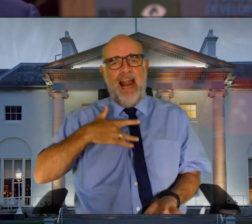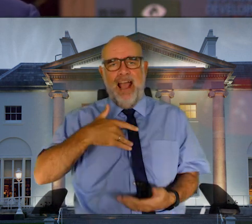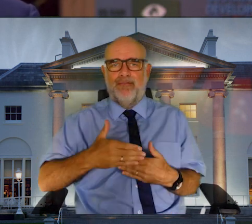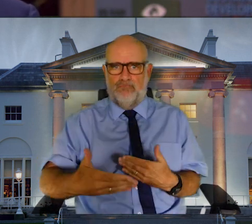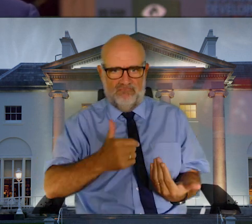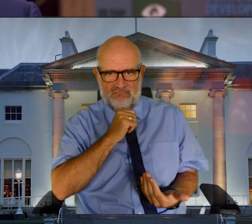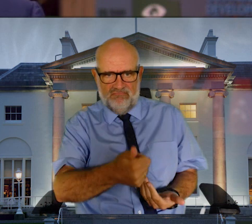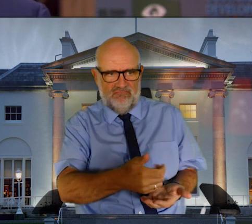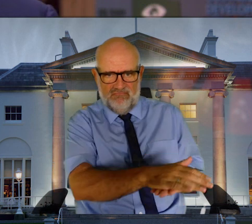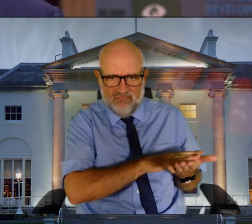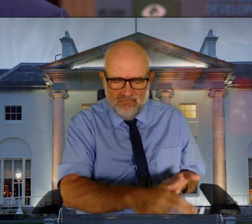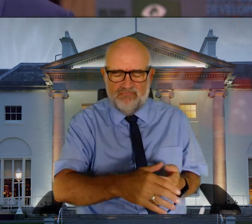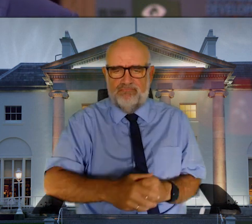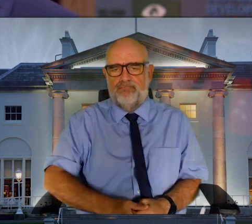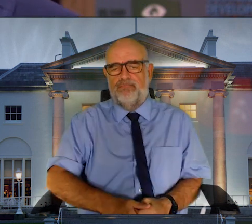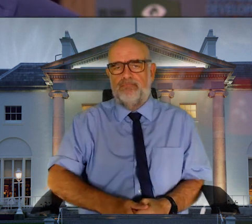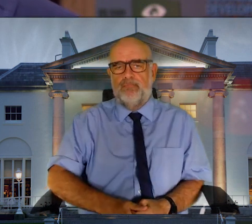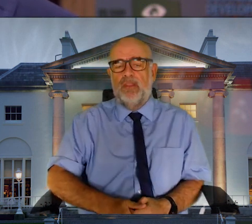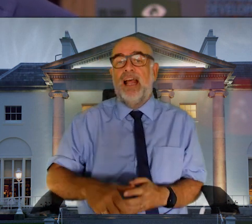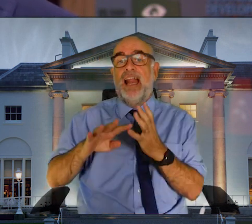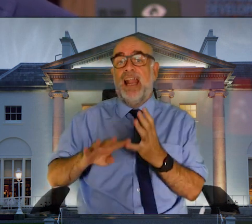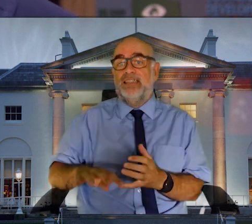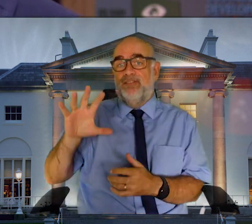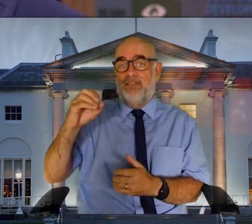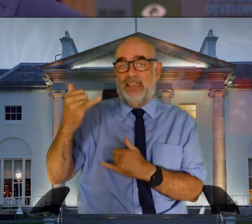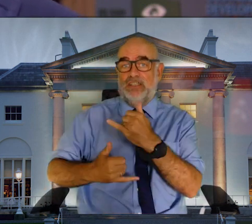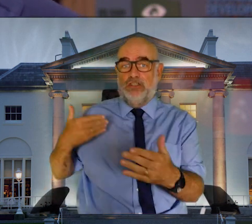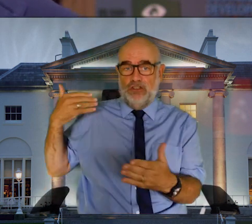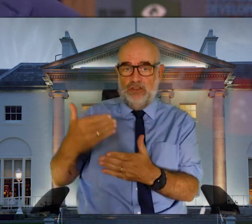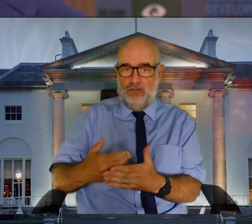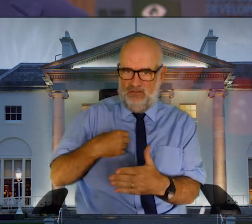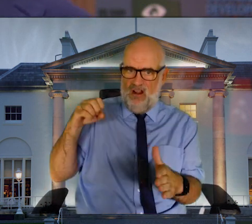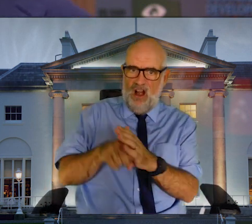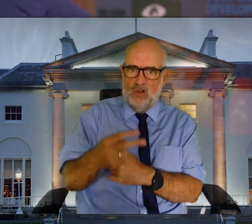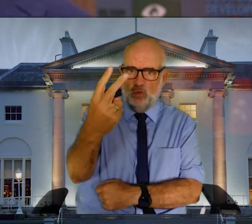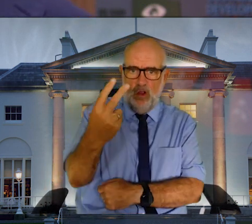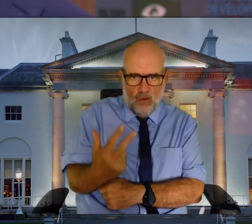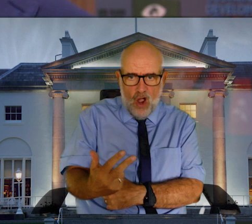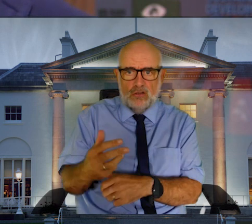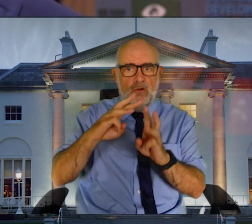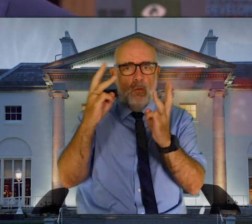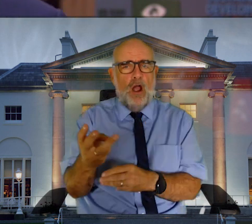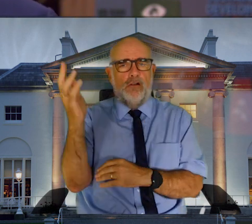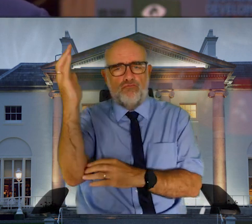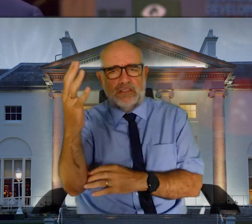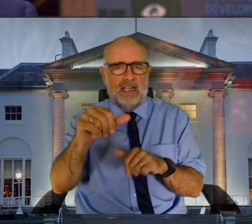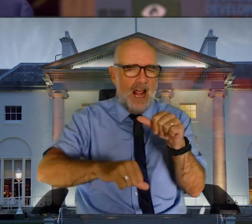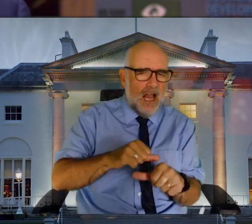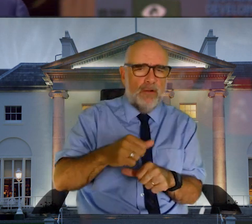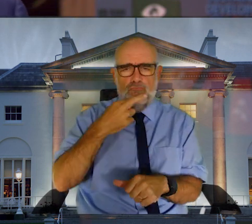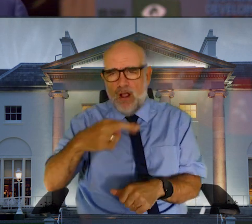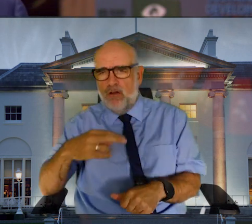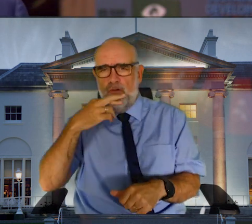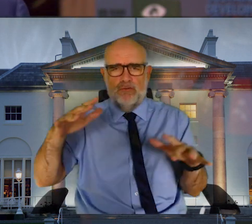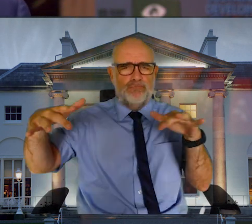generation. Achieving the Sustainable Development Goals is not an option anymore. It is the